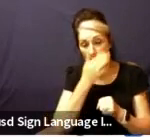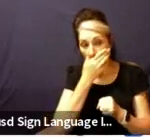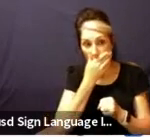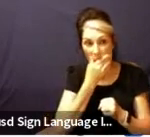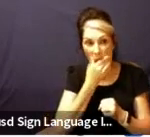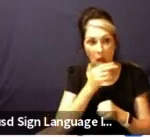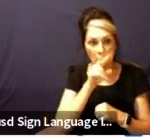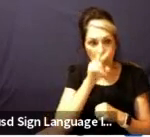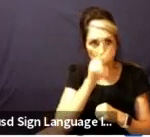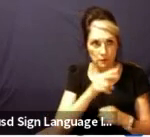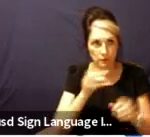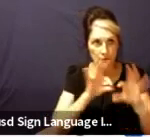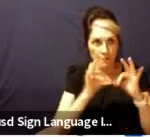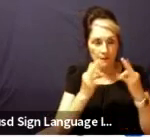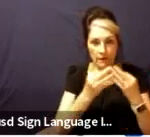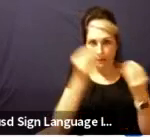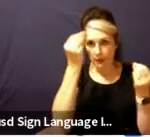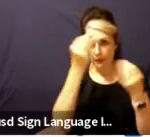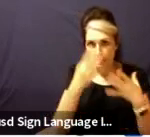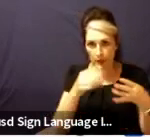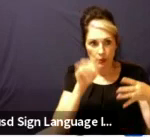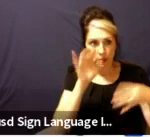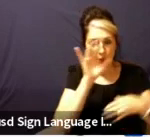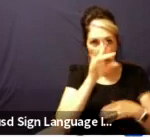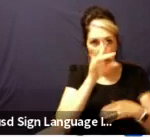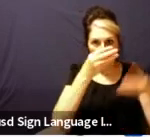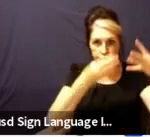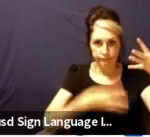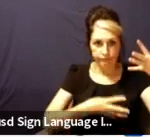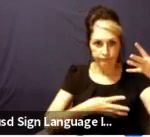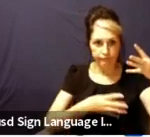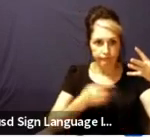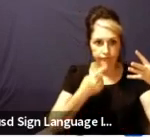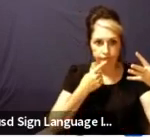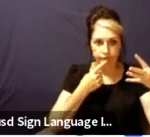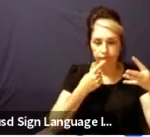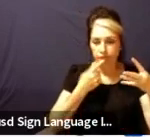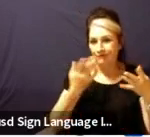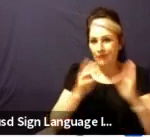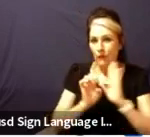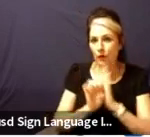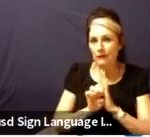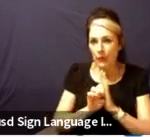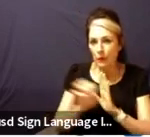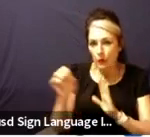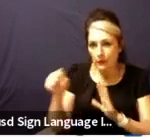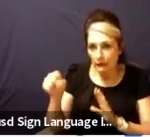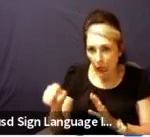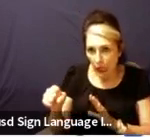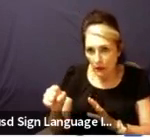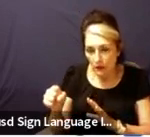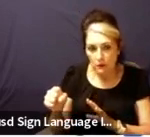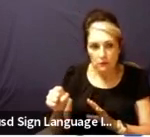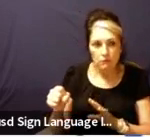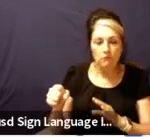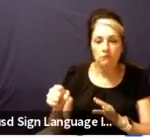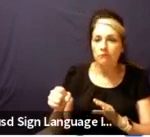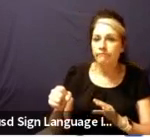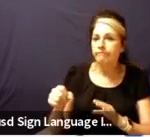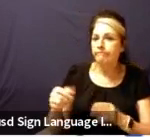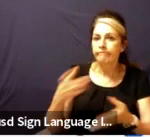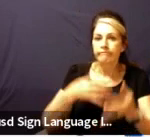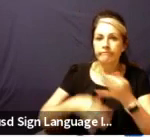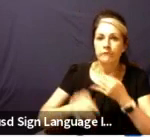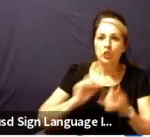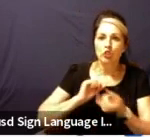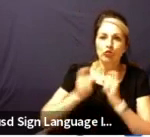and choose the family information. And instead of saying, say for instance, you selected yes, you can go ahead and select no,